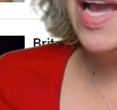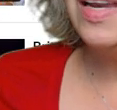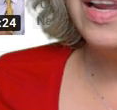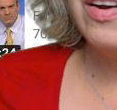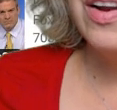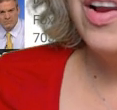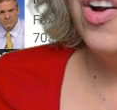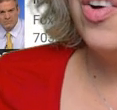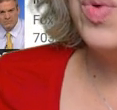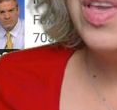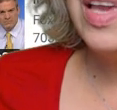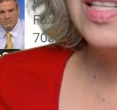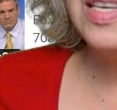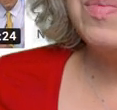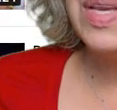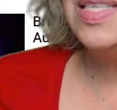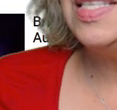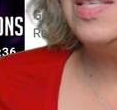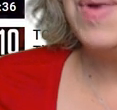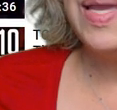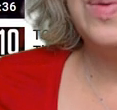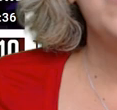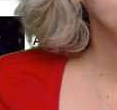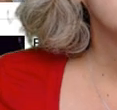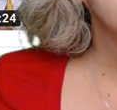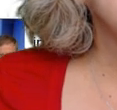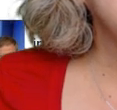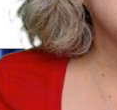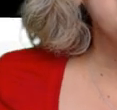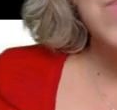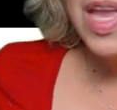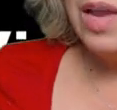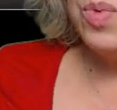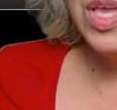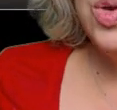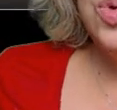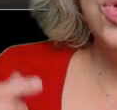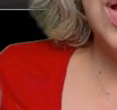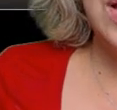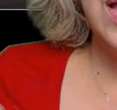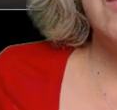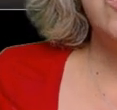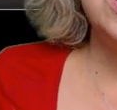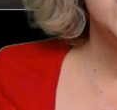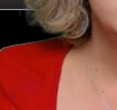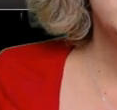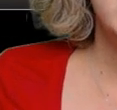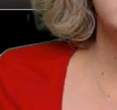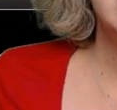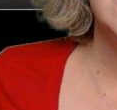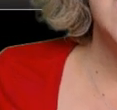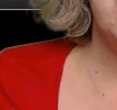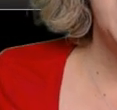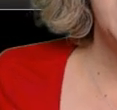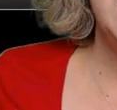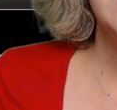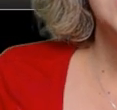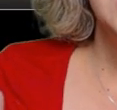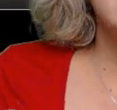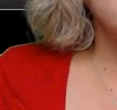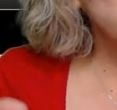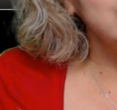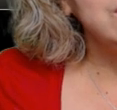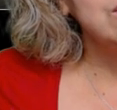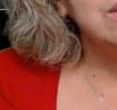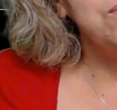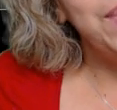Where's it at here? Oh, well, you can't see it because this is my own. But when you have one of your channels that's not mine,